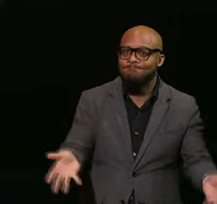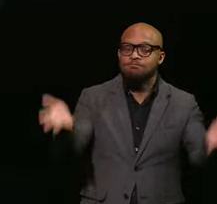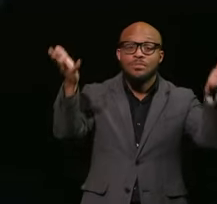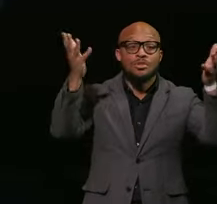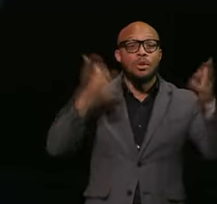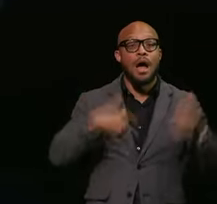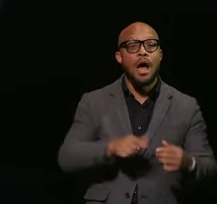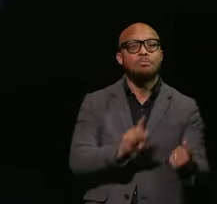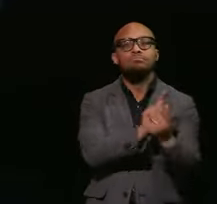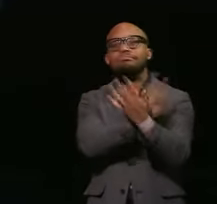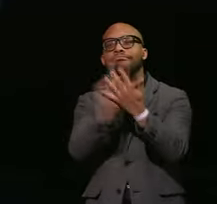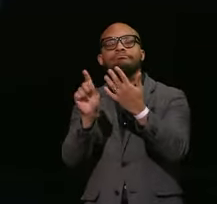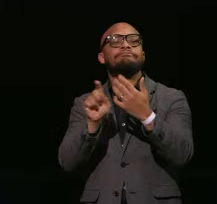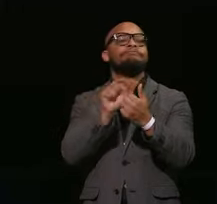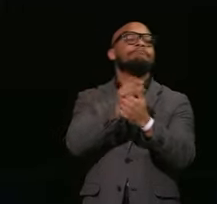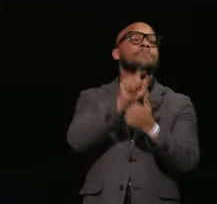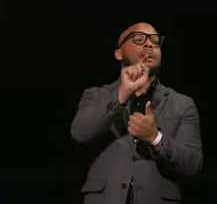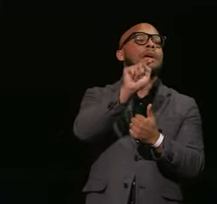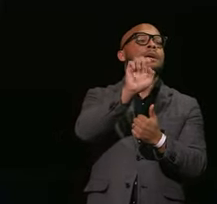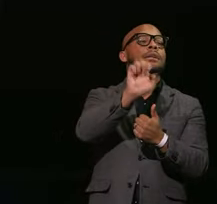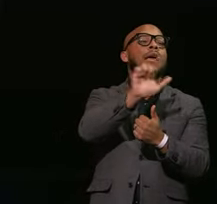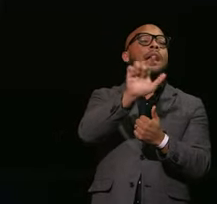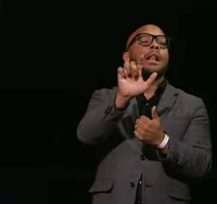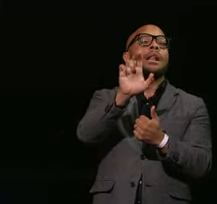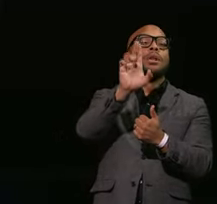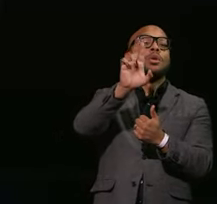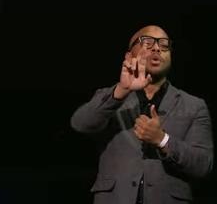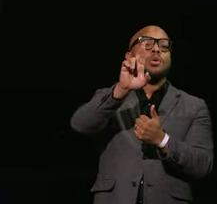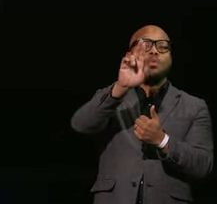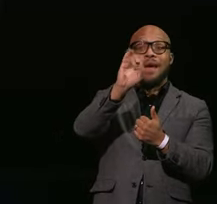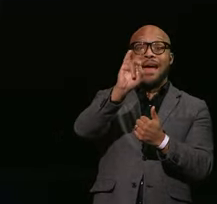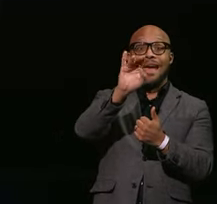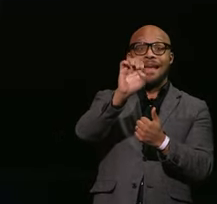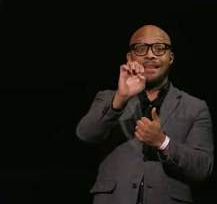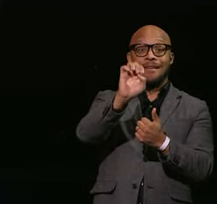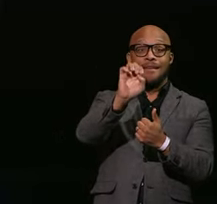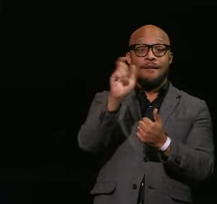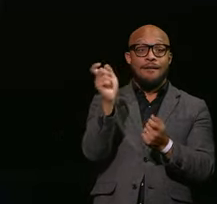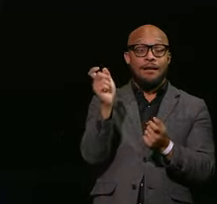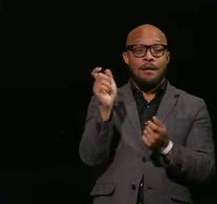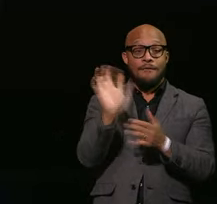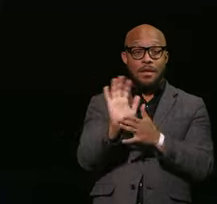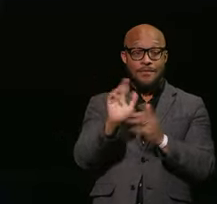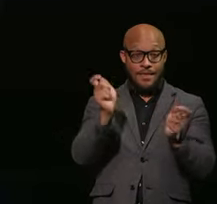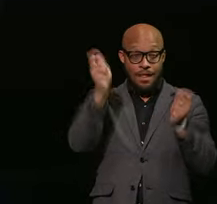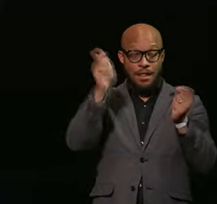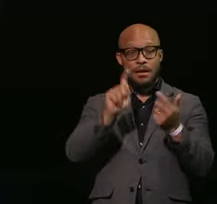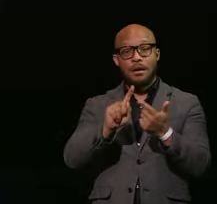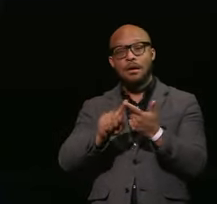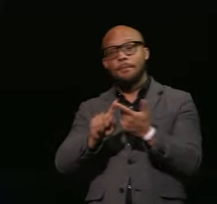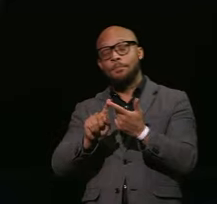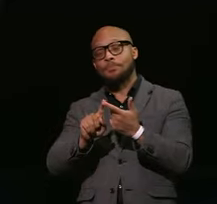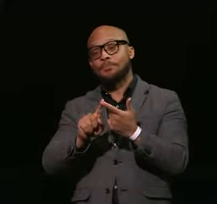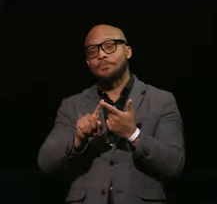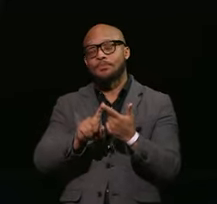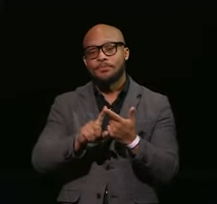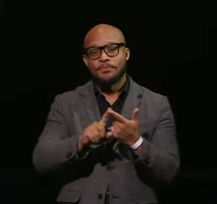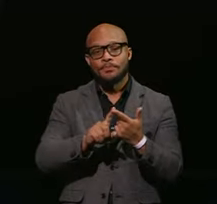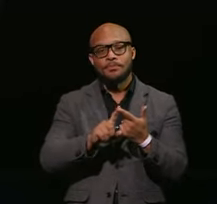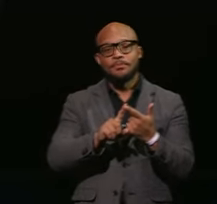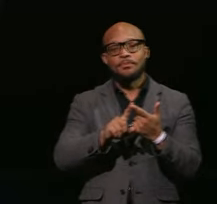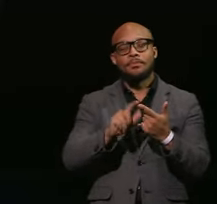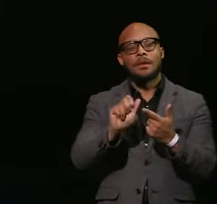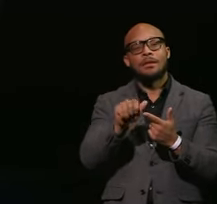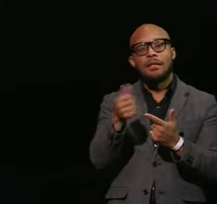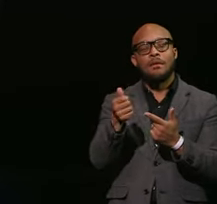Film Festival, both of whom amazingly accepted the film and it premiered at both. And then pursued from that point on, with the help